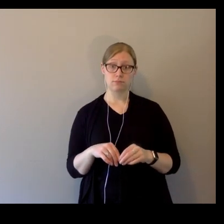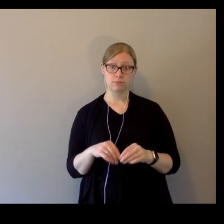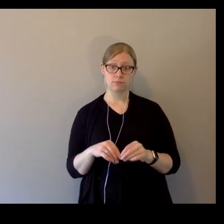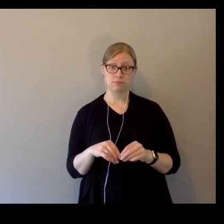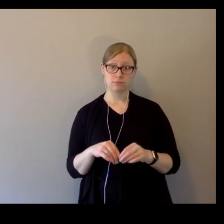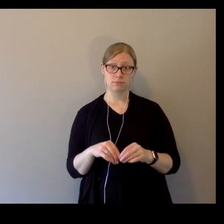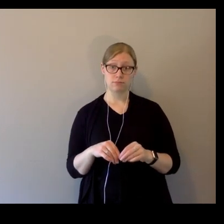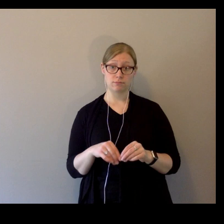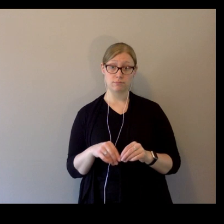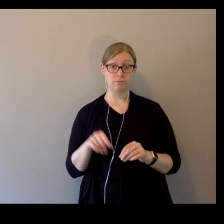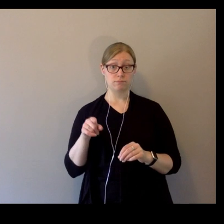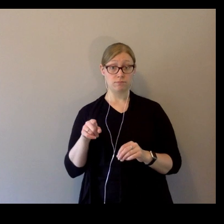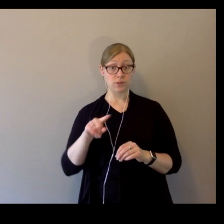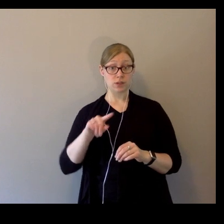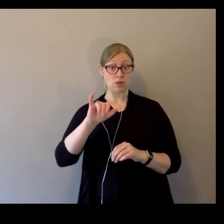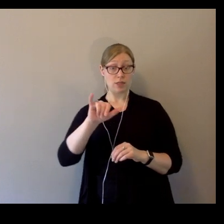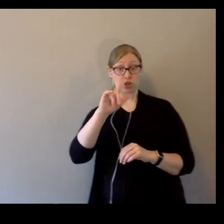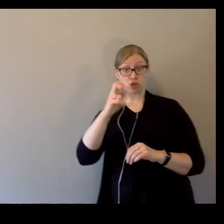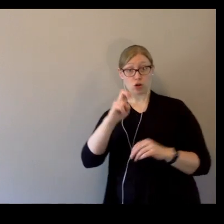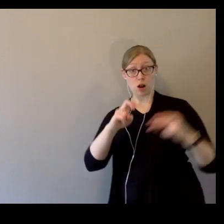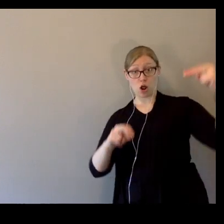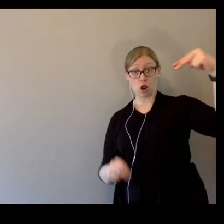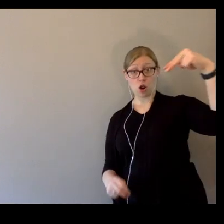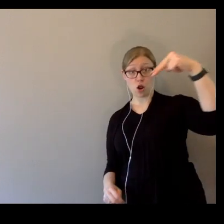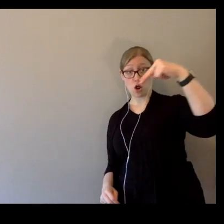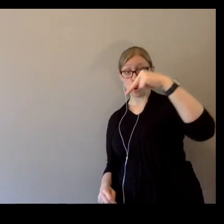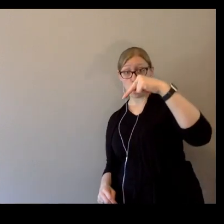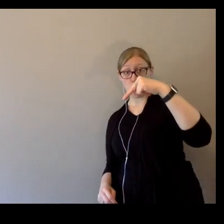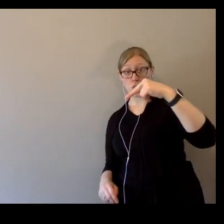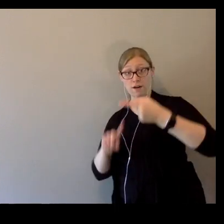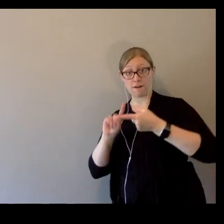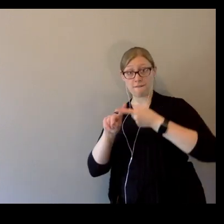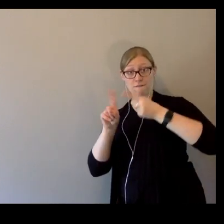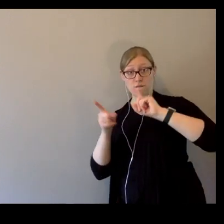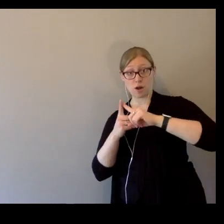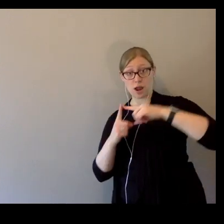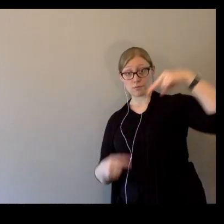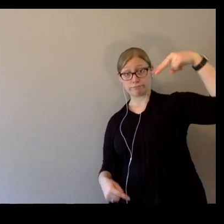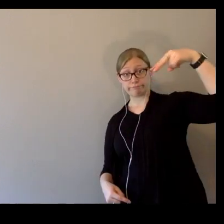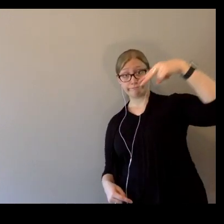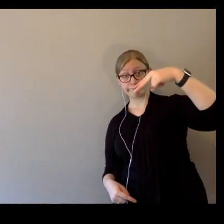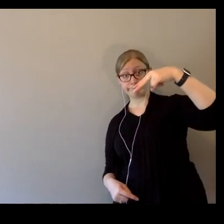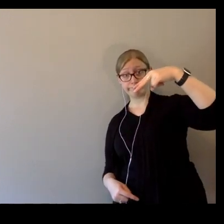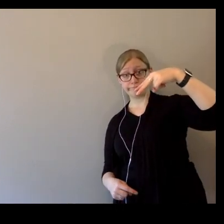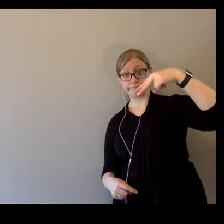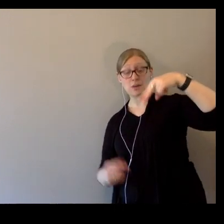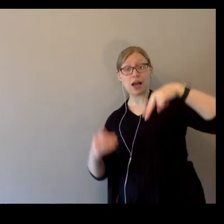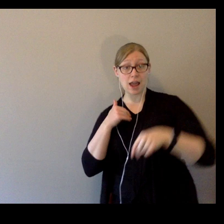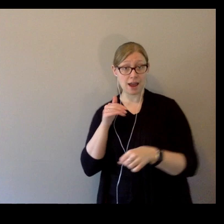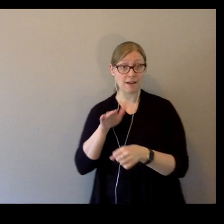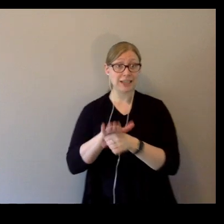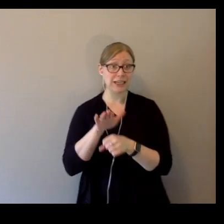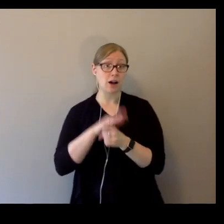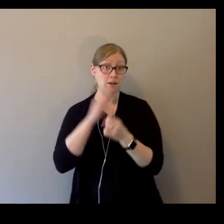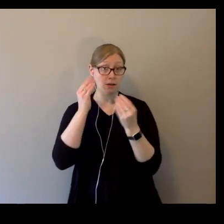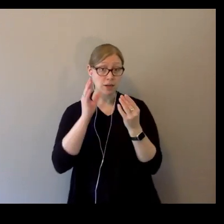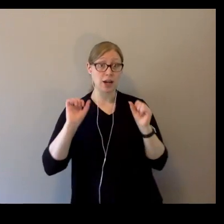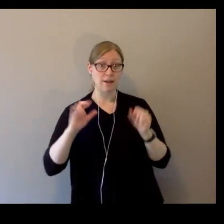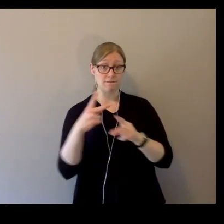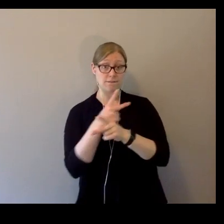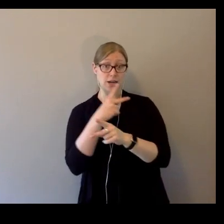So this is John looking down at his friend. And so we have enough information to find out how